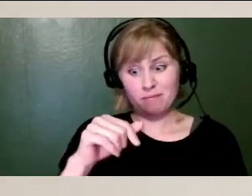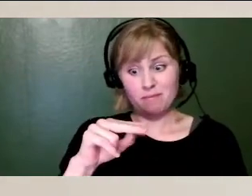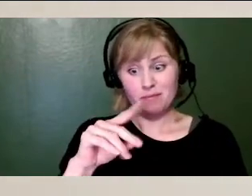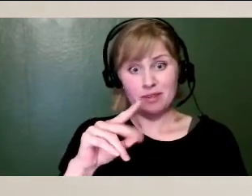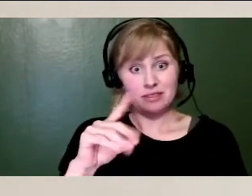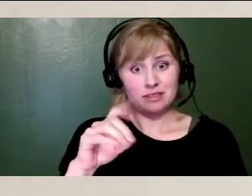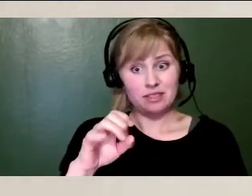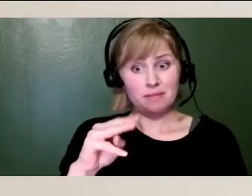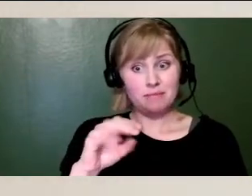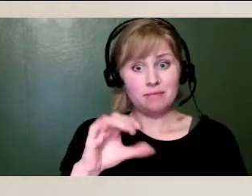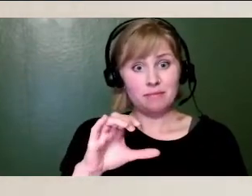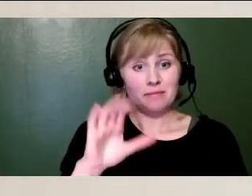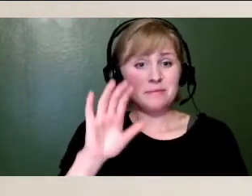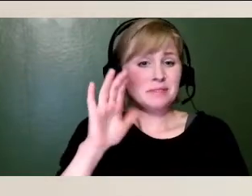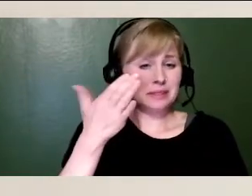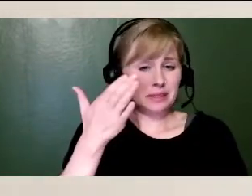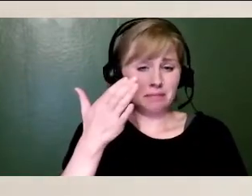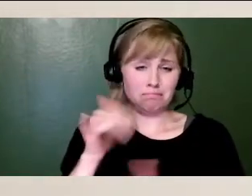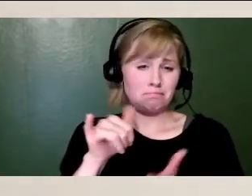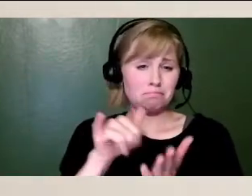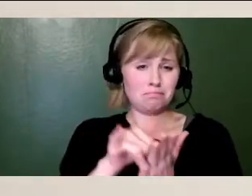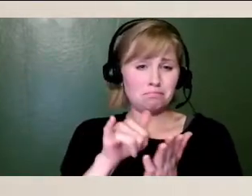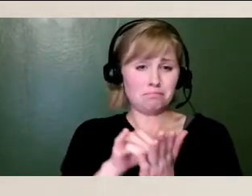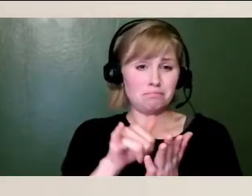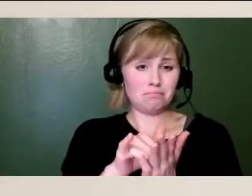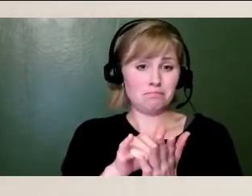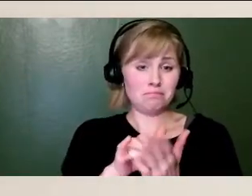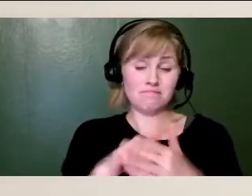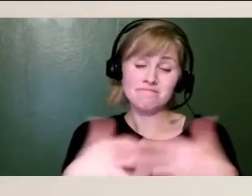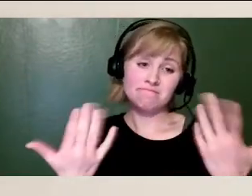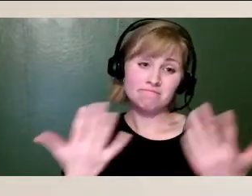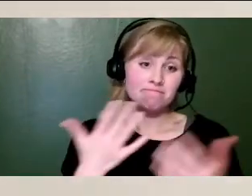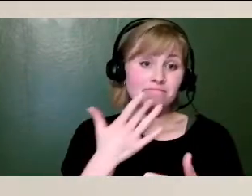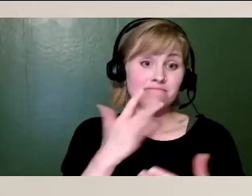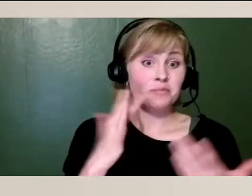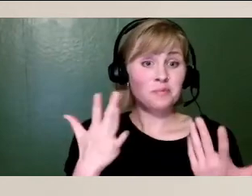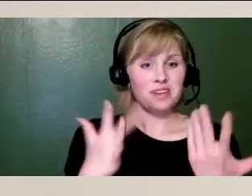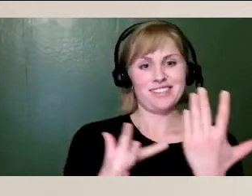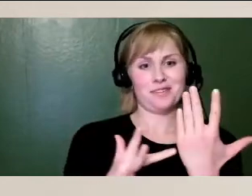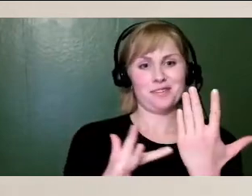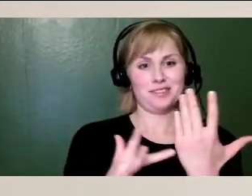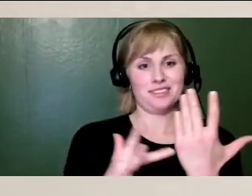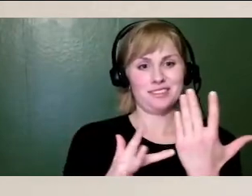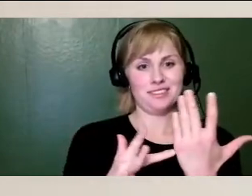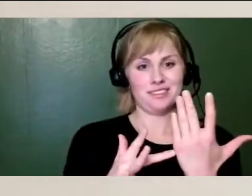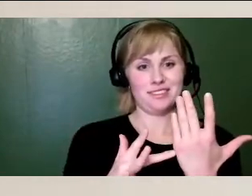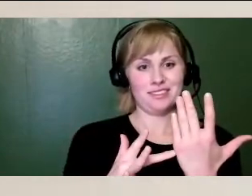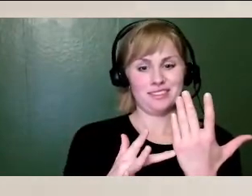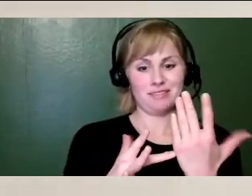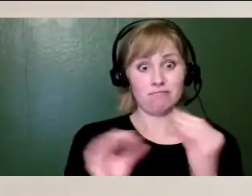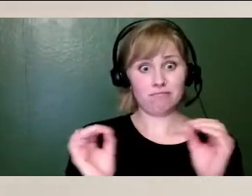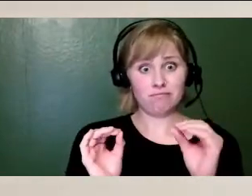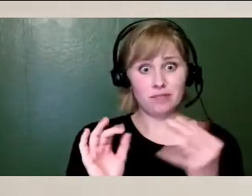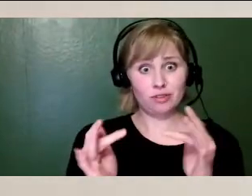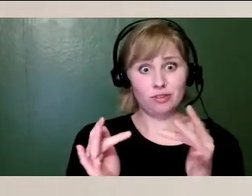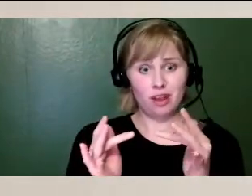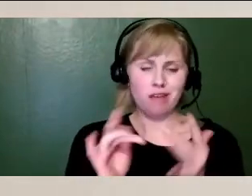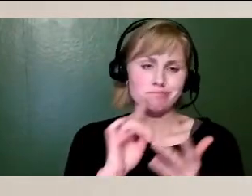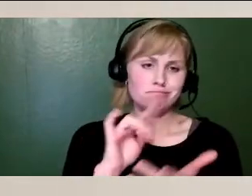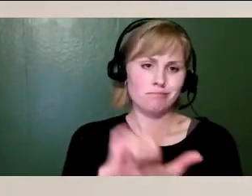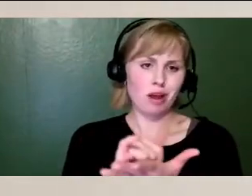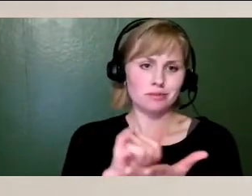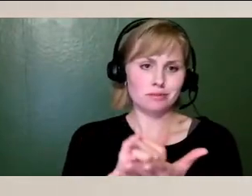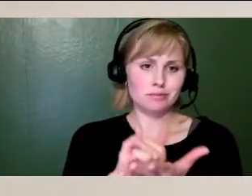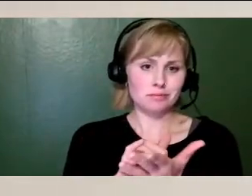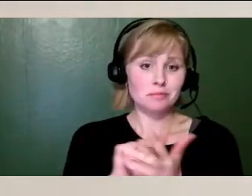law school at a time of technological innovation. None of this would have been possible if not for the internet. Instead of getting to know each other in our